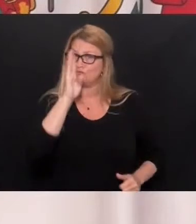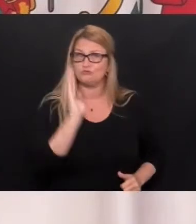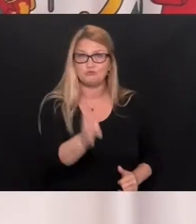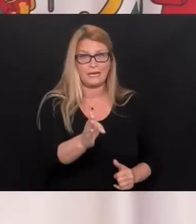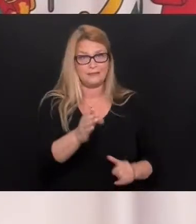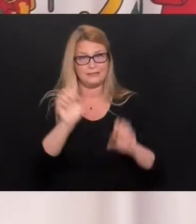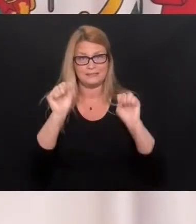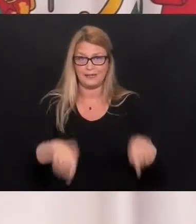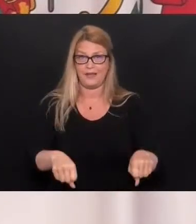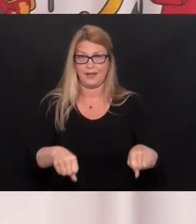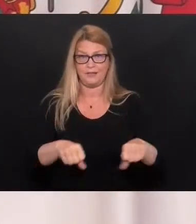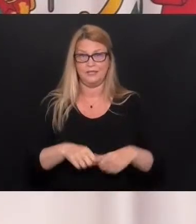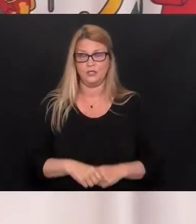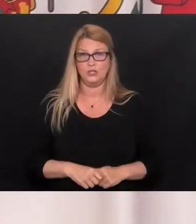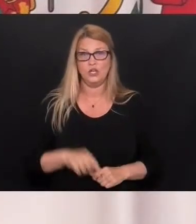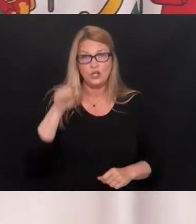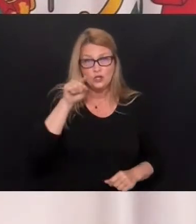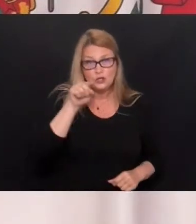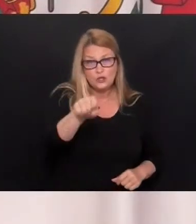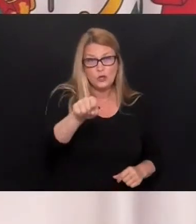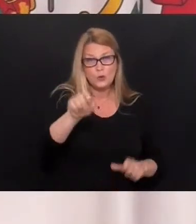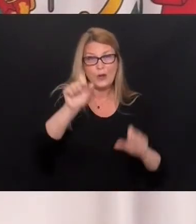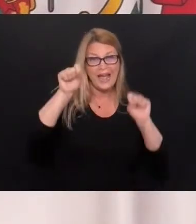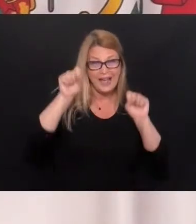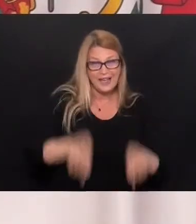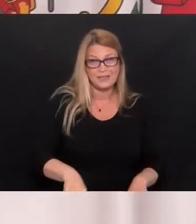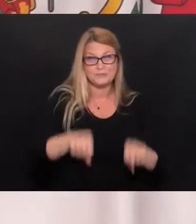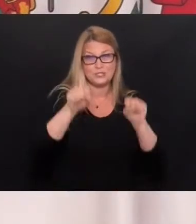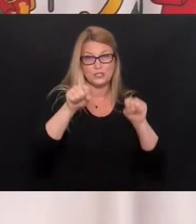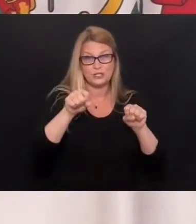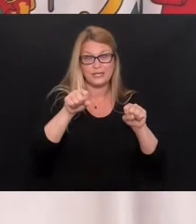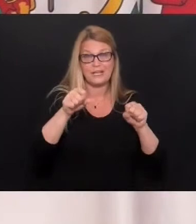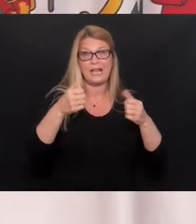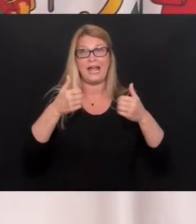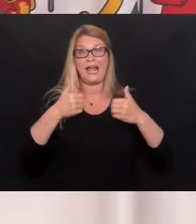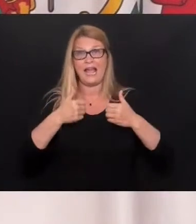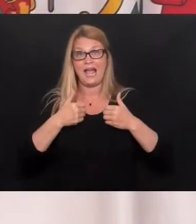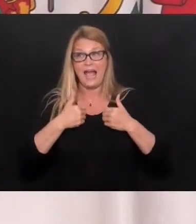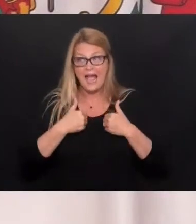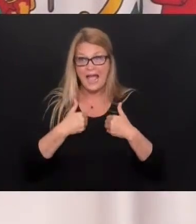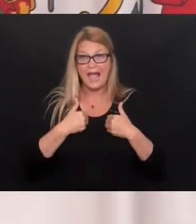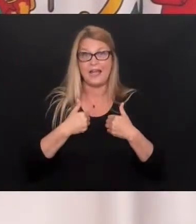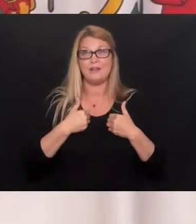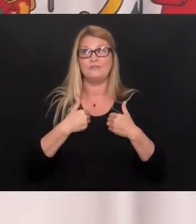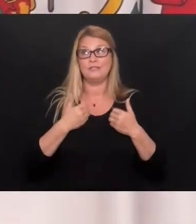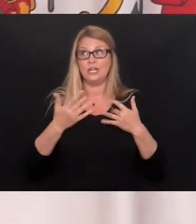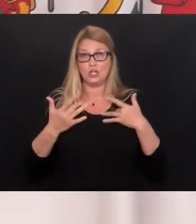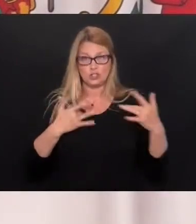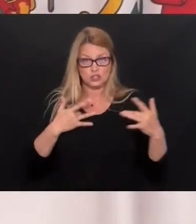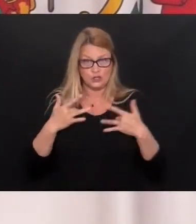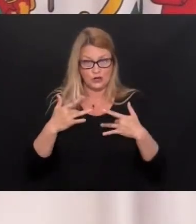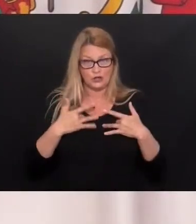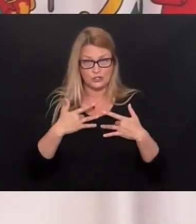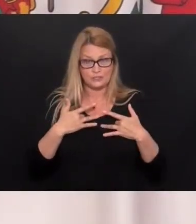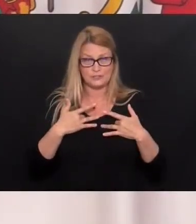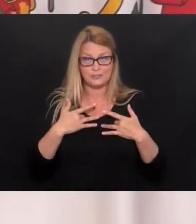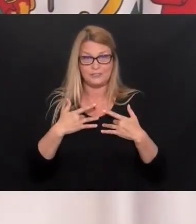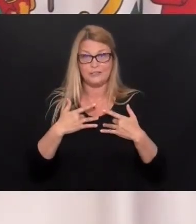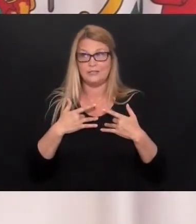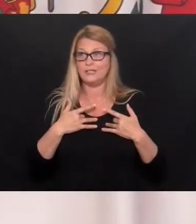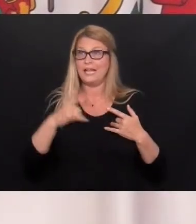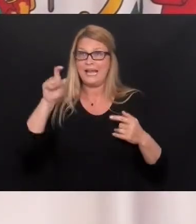you, that you absolutely should have a valid concern to be able to go